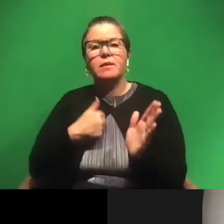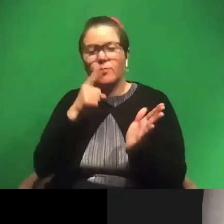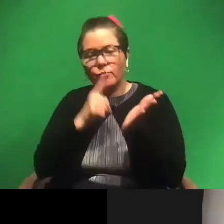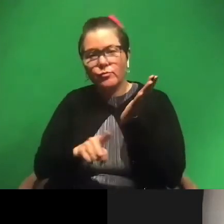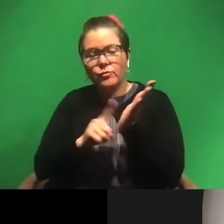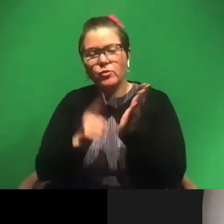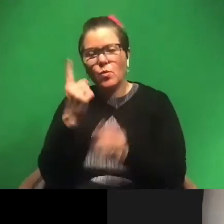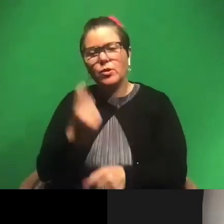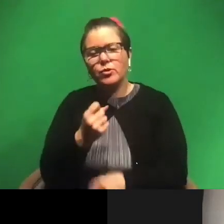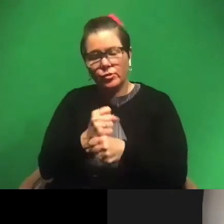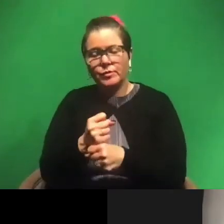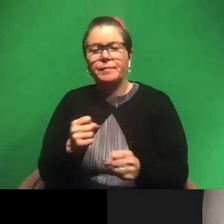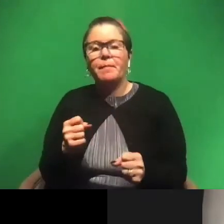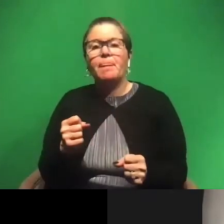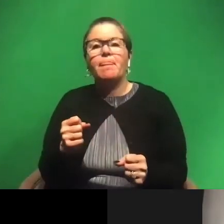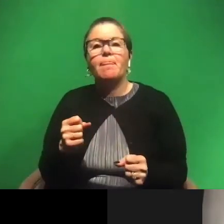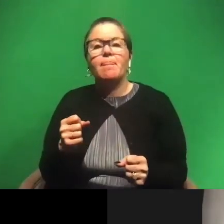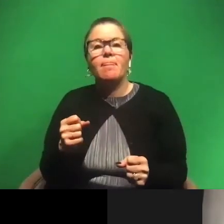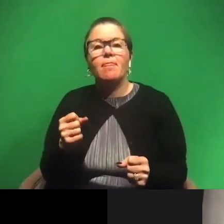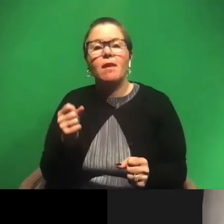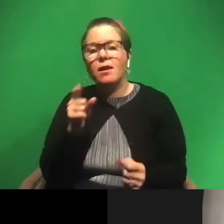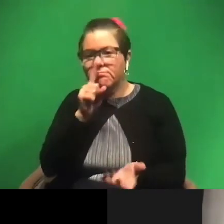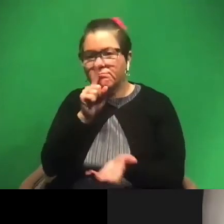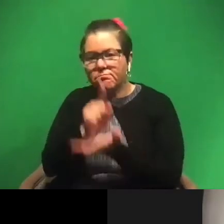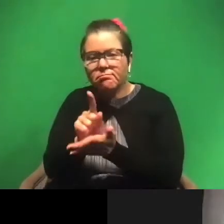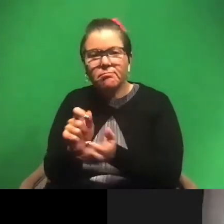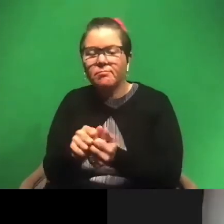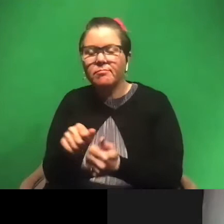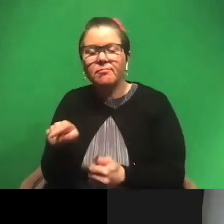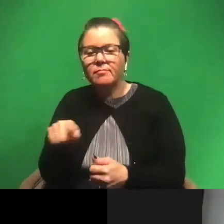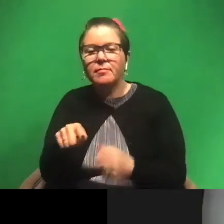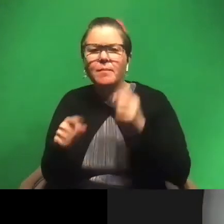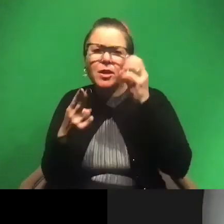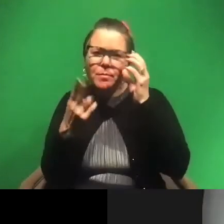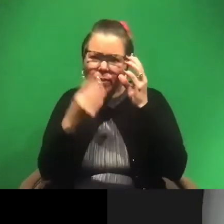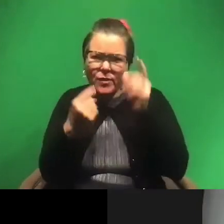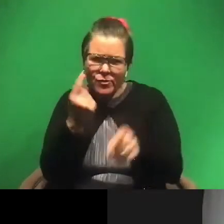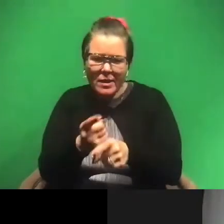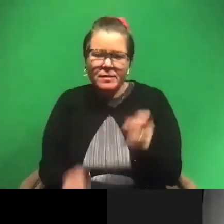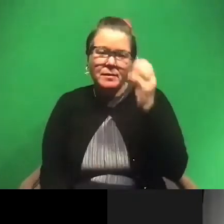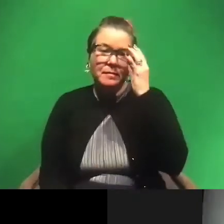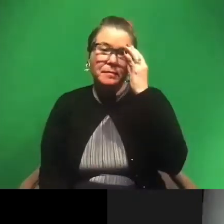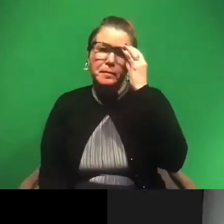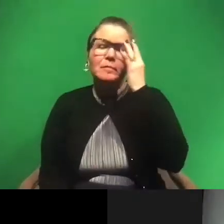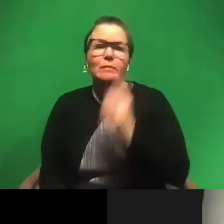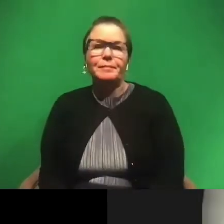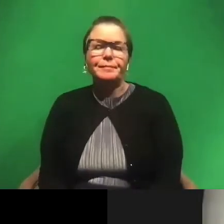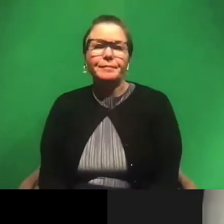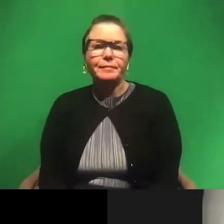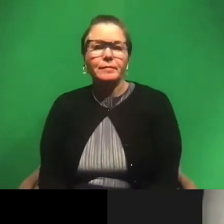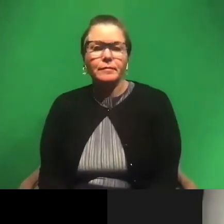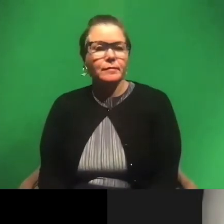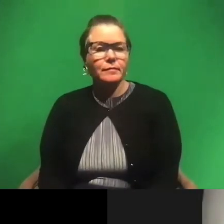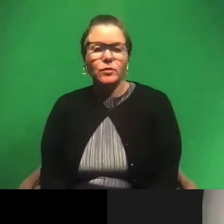year. And I just like fell in love with them. I mean, look how beautiful that is. They're just cool